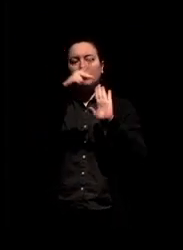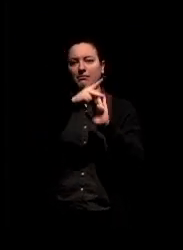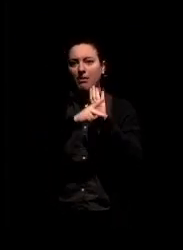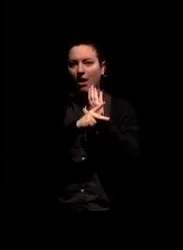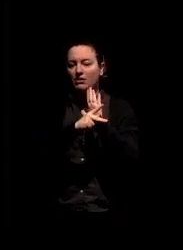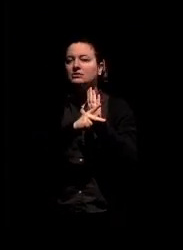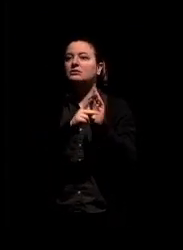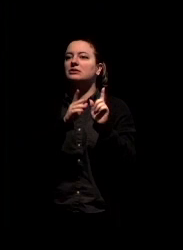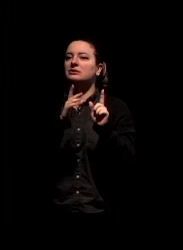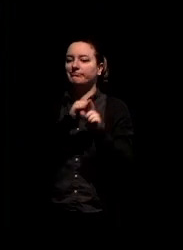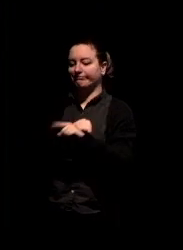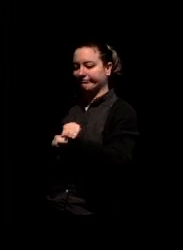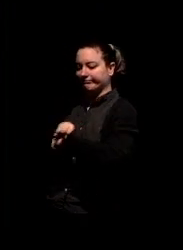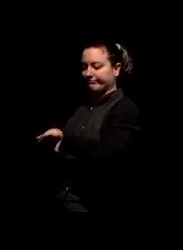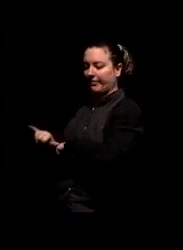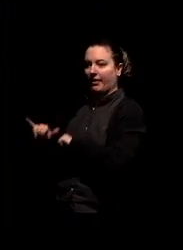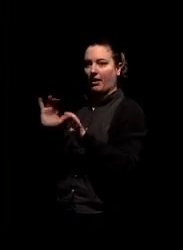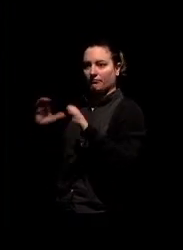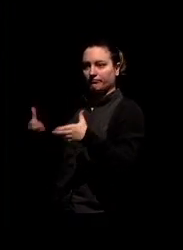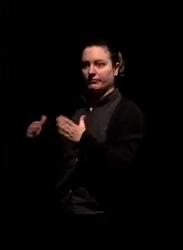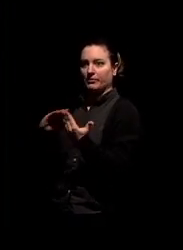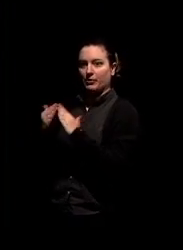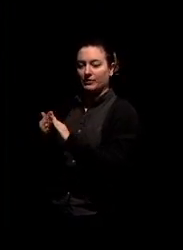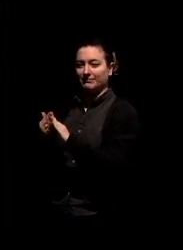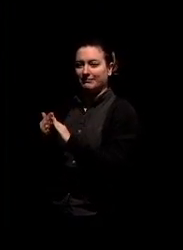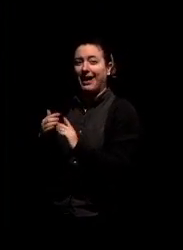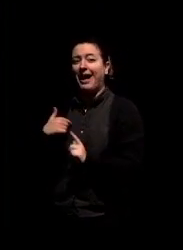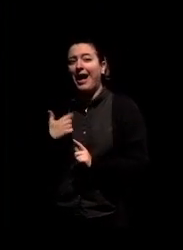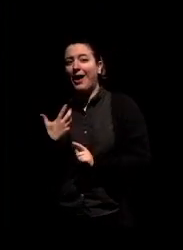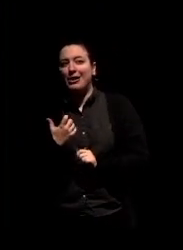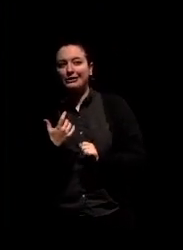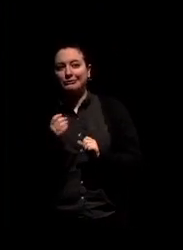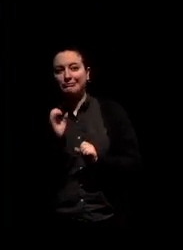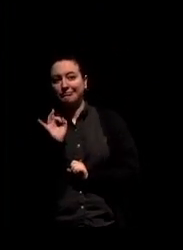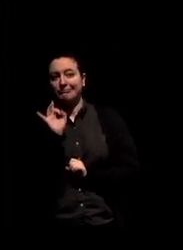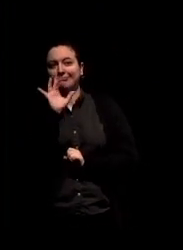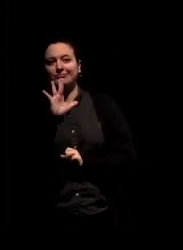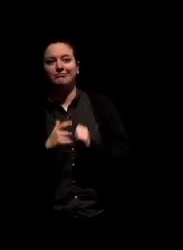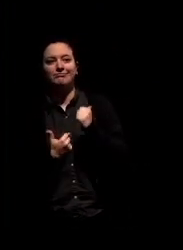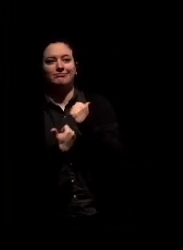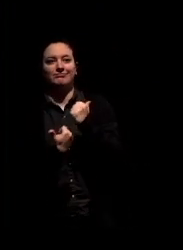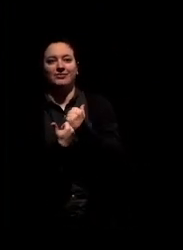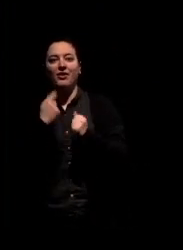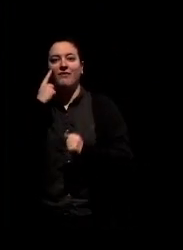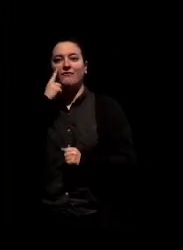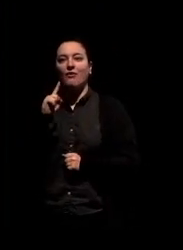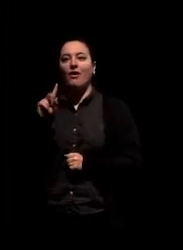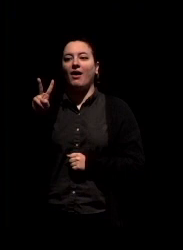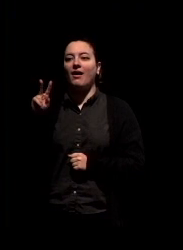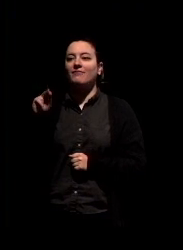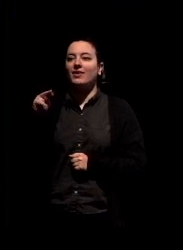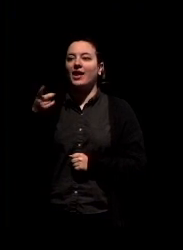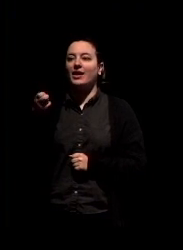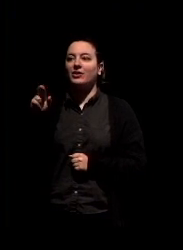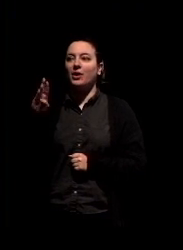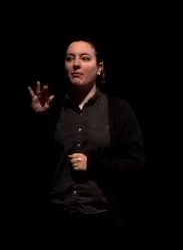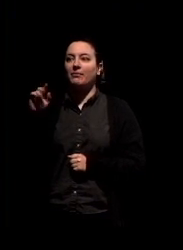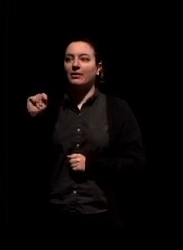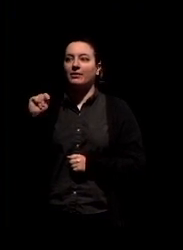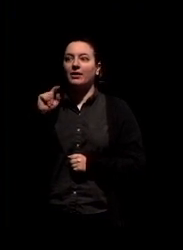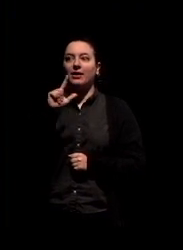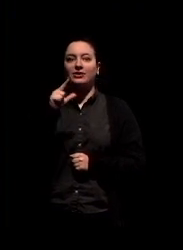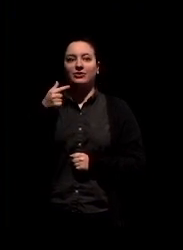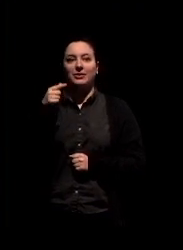I want to put a plug in for the Vanderbilt LGBTQ plus policy lab. If there are future PhD students